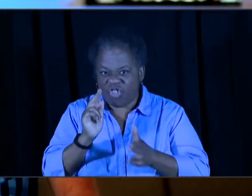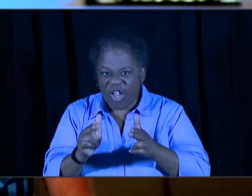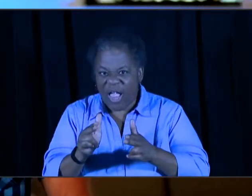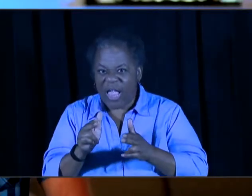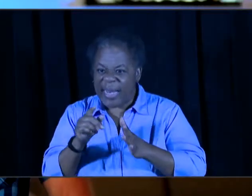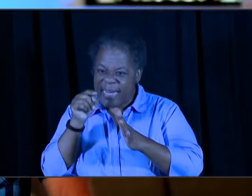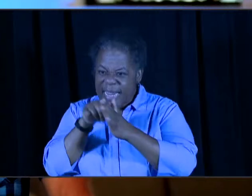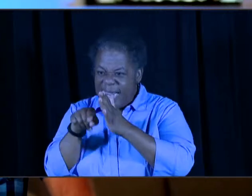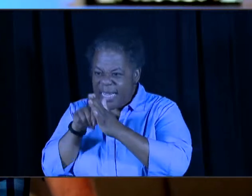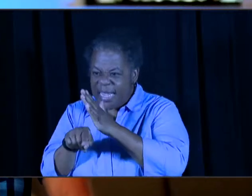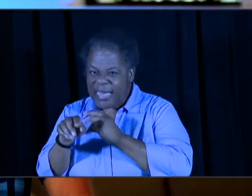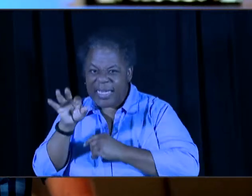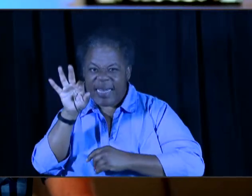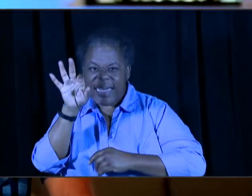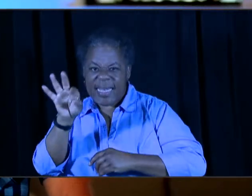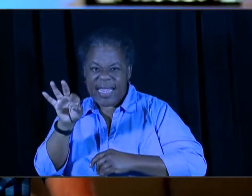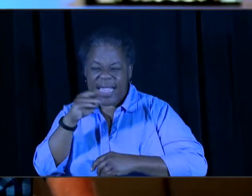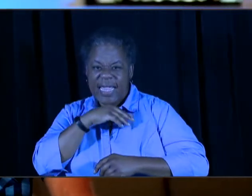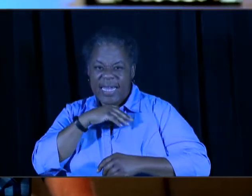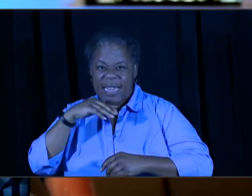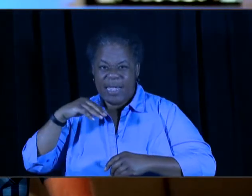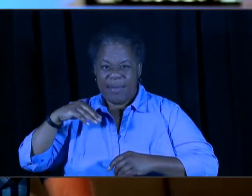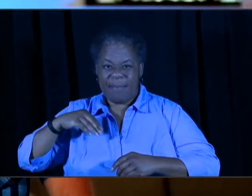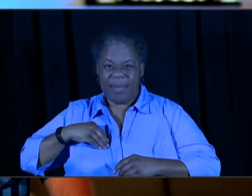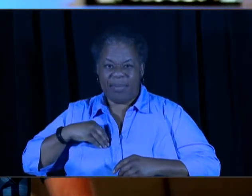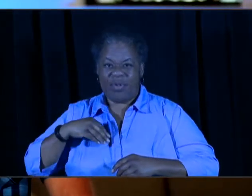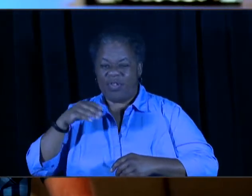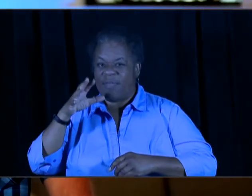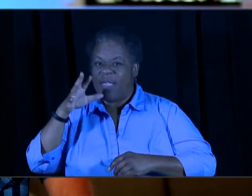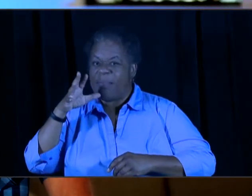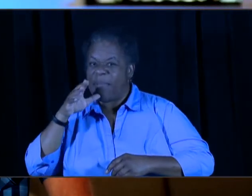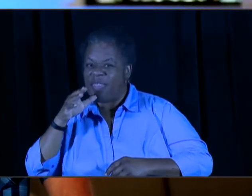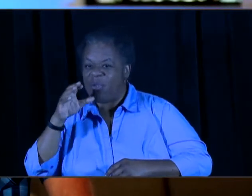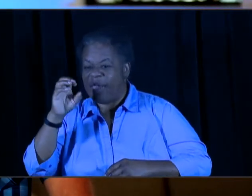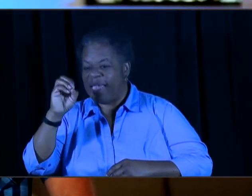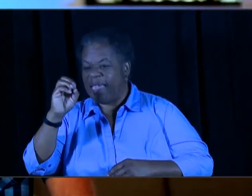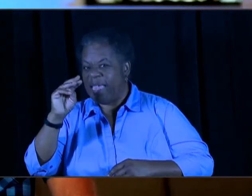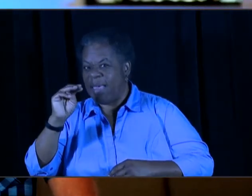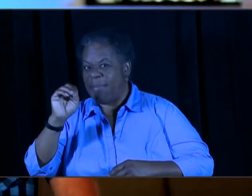Emanuel Church in Charleston, South Carolina, not too many years ago.